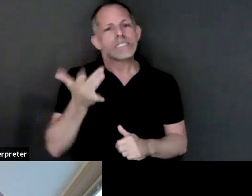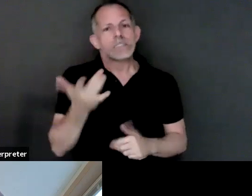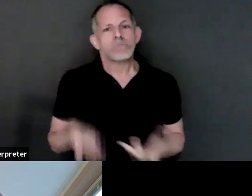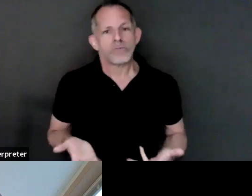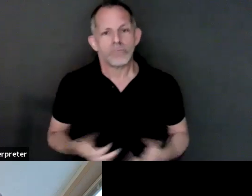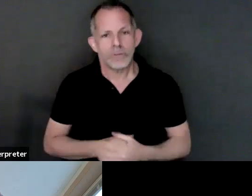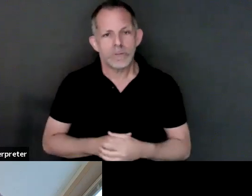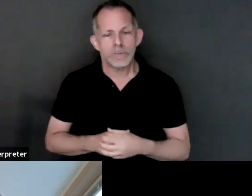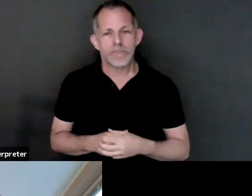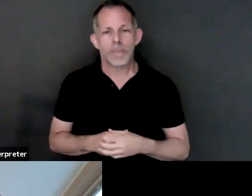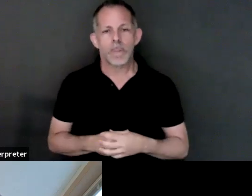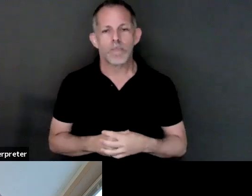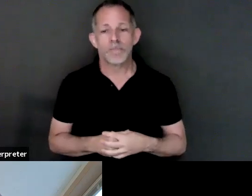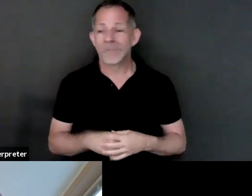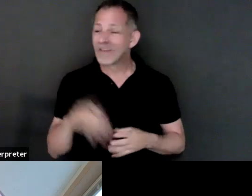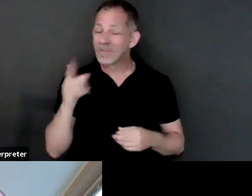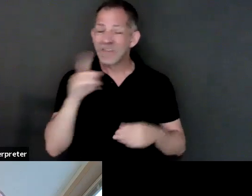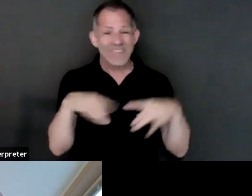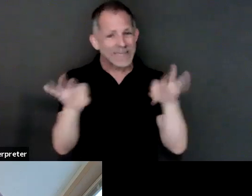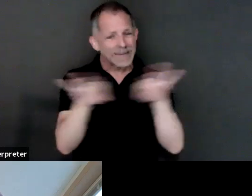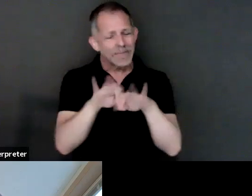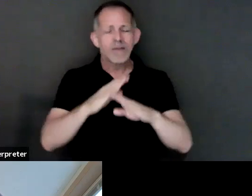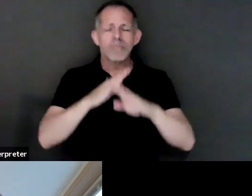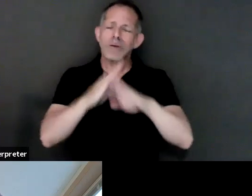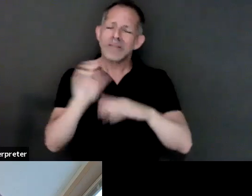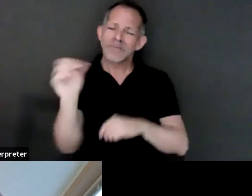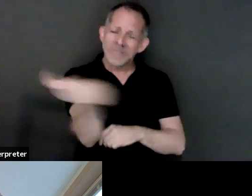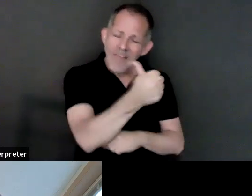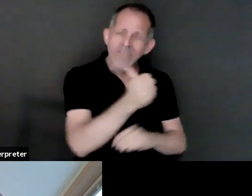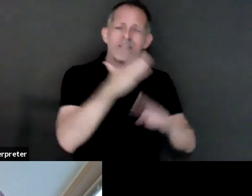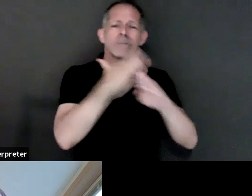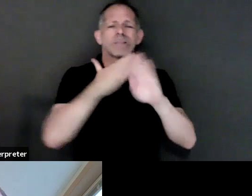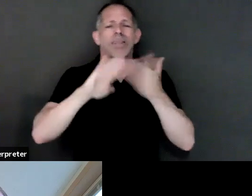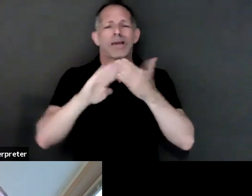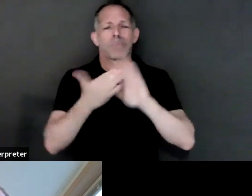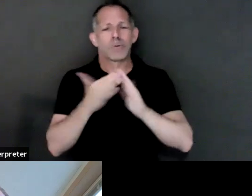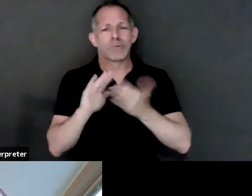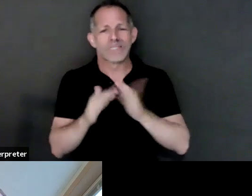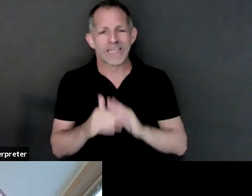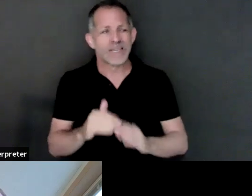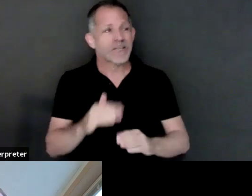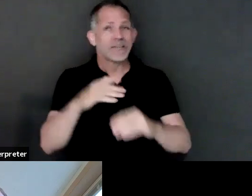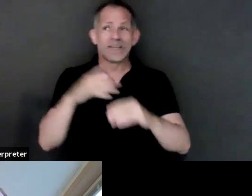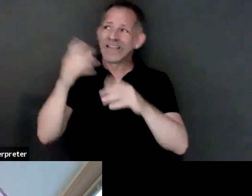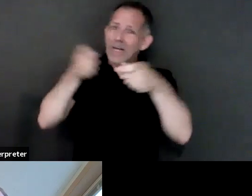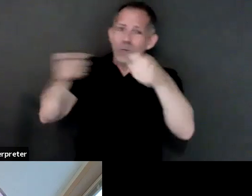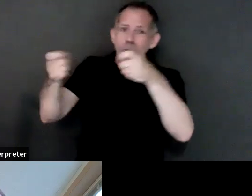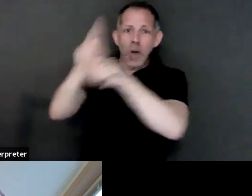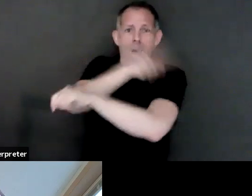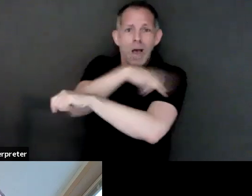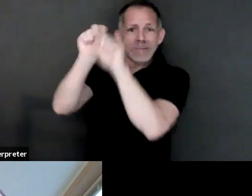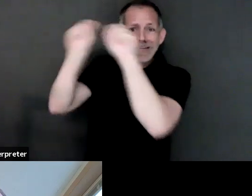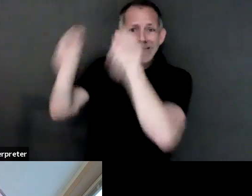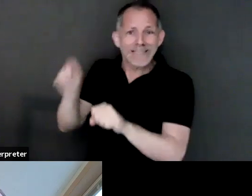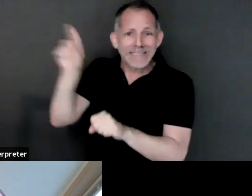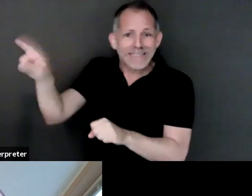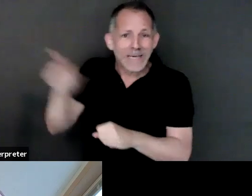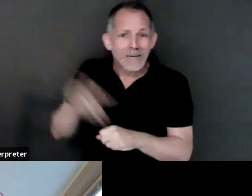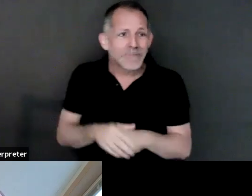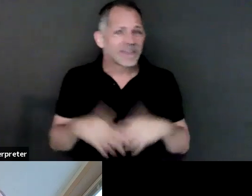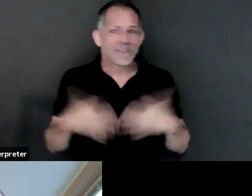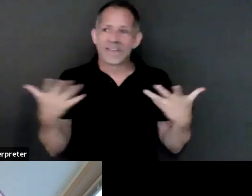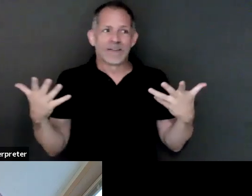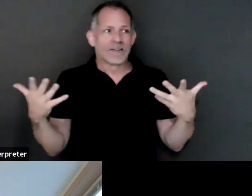at large, protect the hospital system, and it's my duty to do things to interrupt